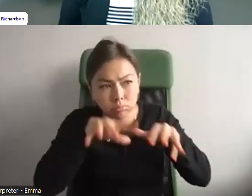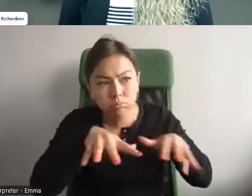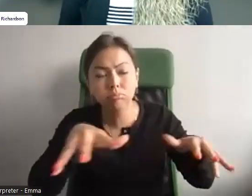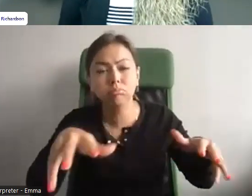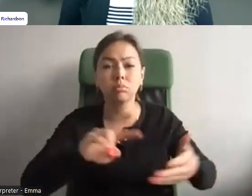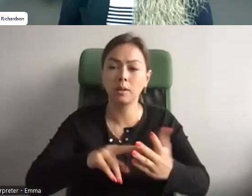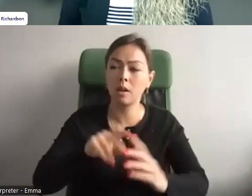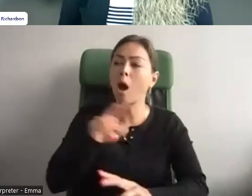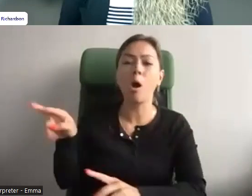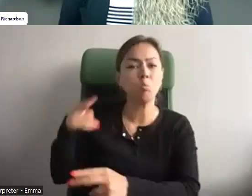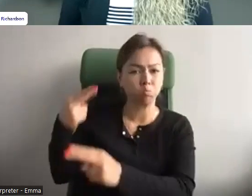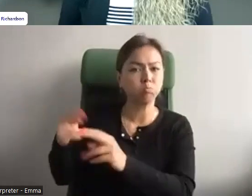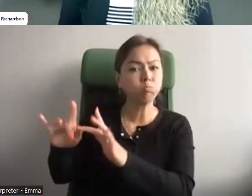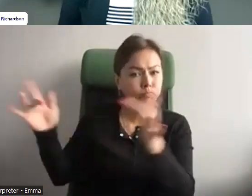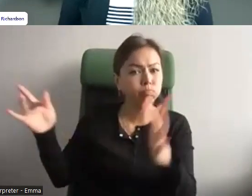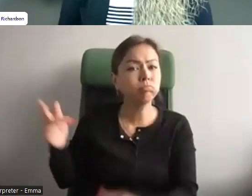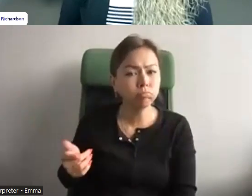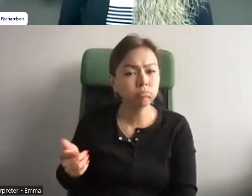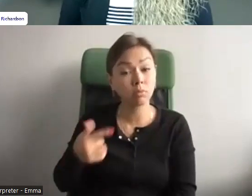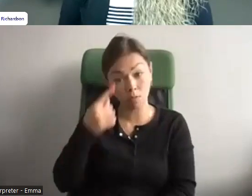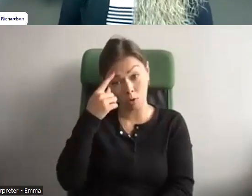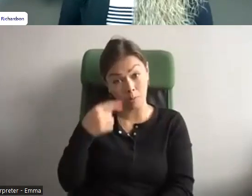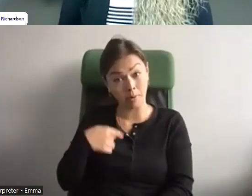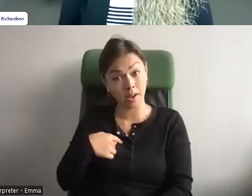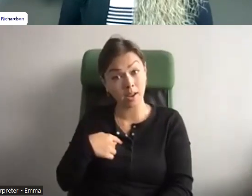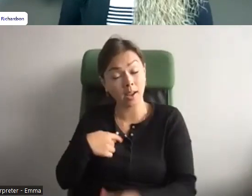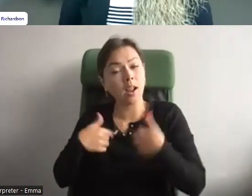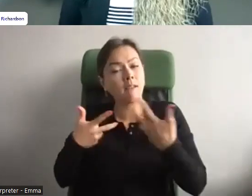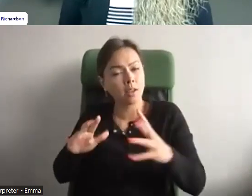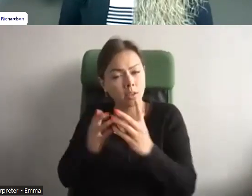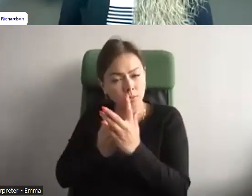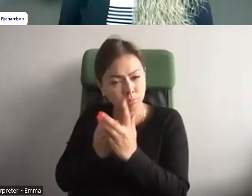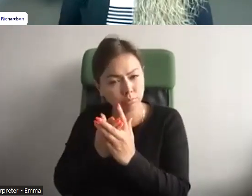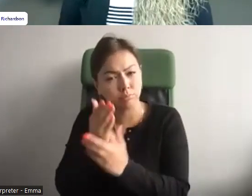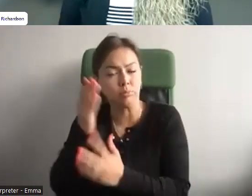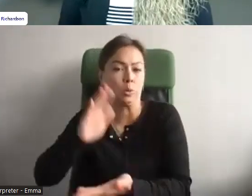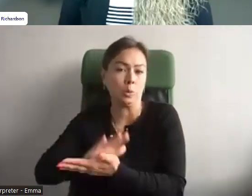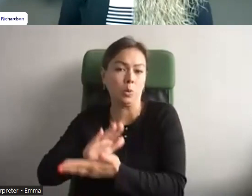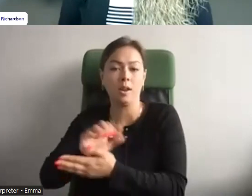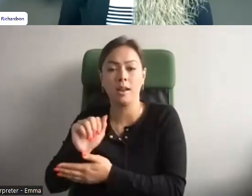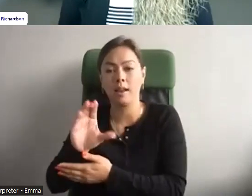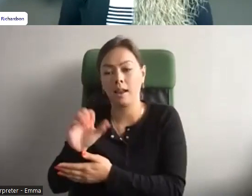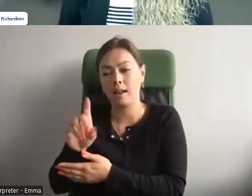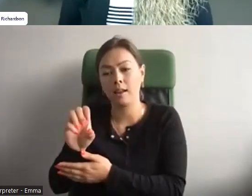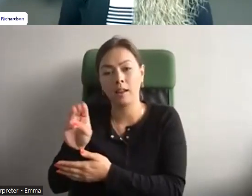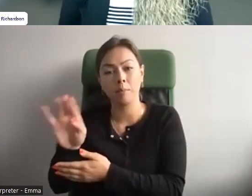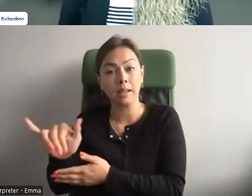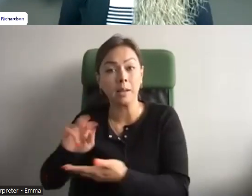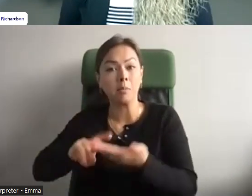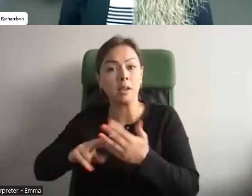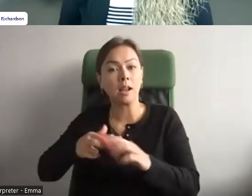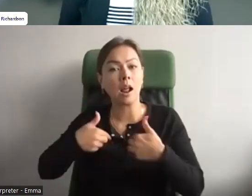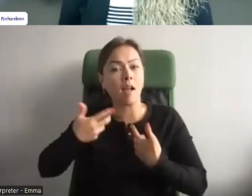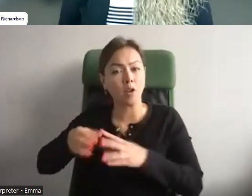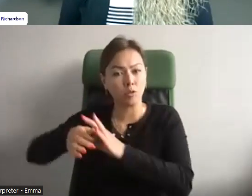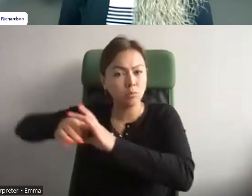For me, the route has been through the academy. So the academy has given me that kind of anchor where I can